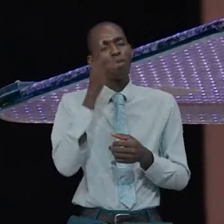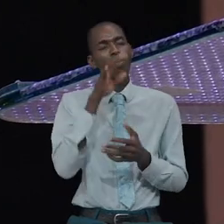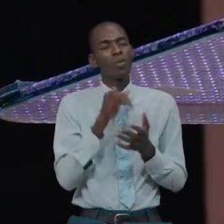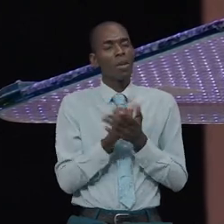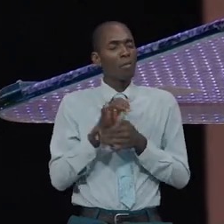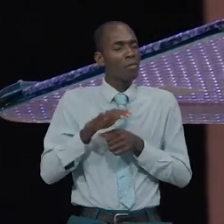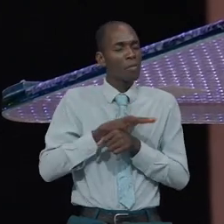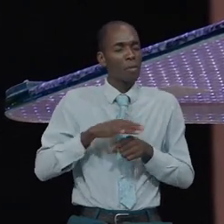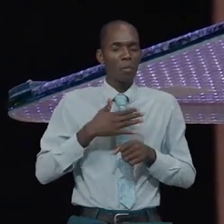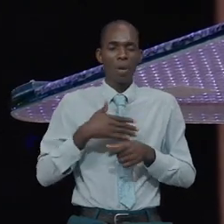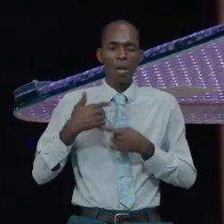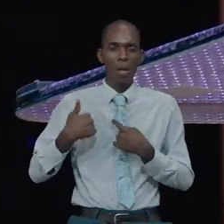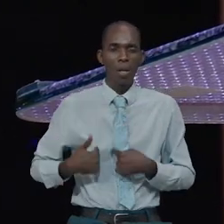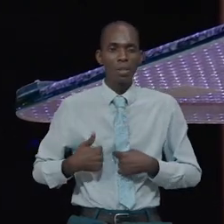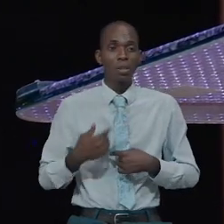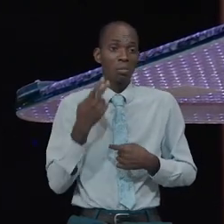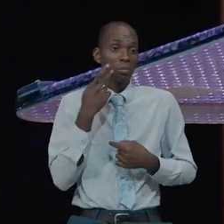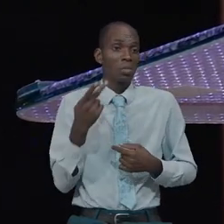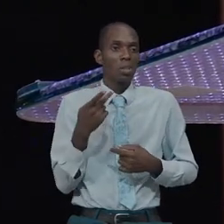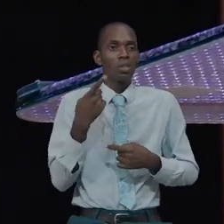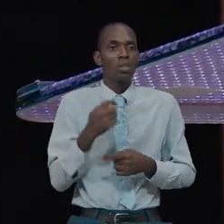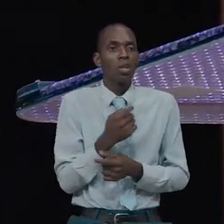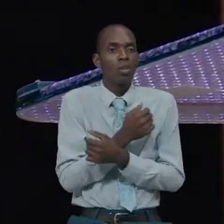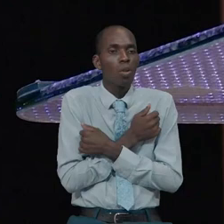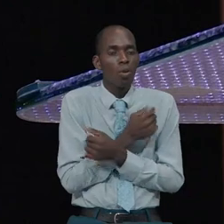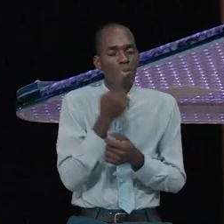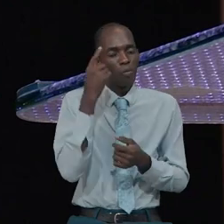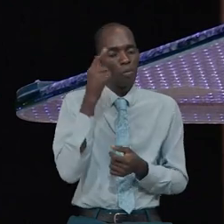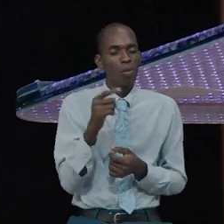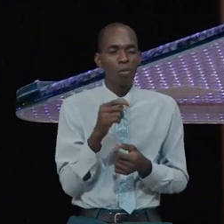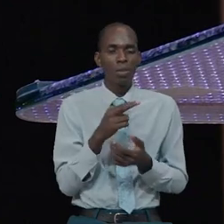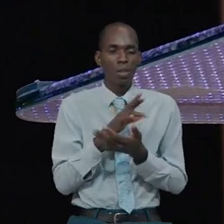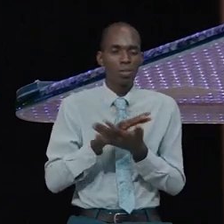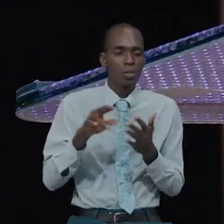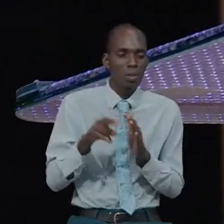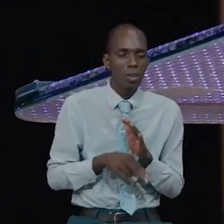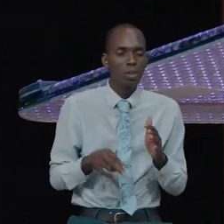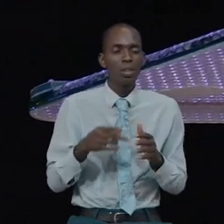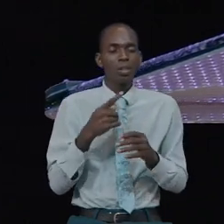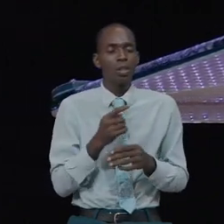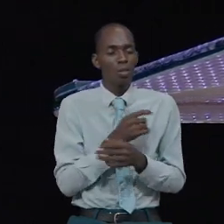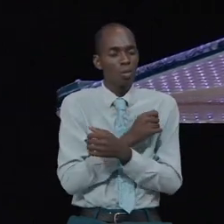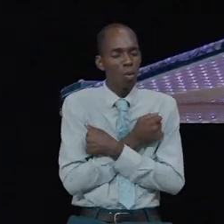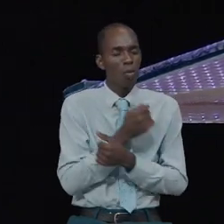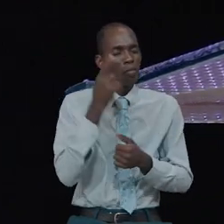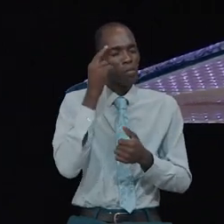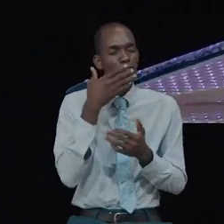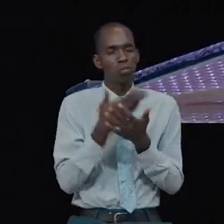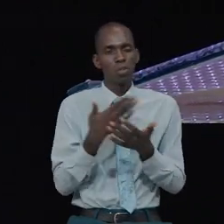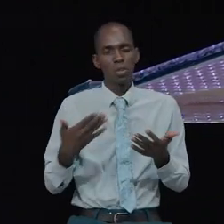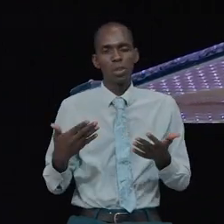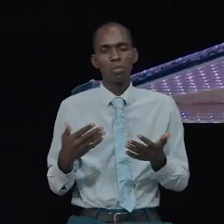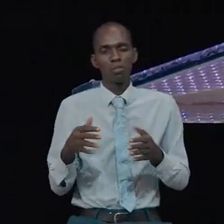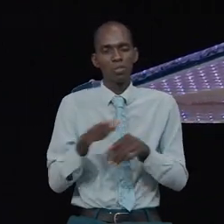heart? The love for righteousness, for holiness that fills my heart? Or am I doing it because